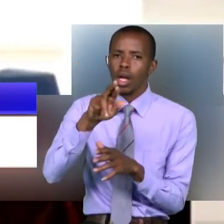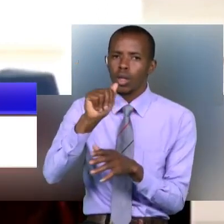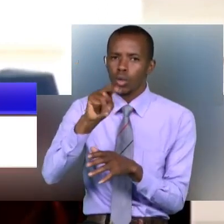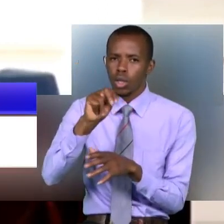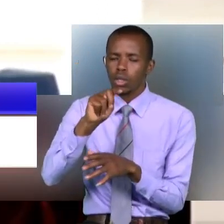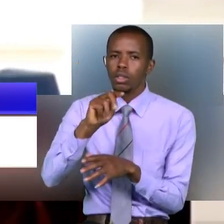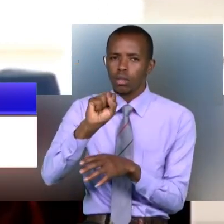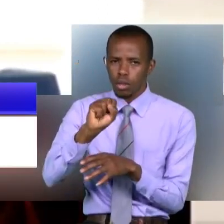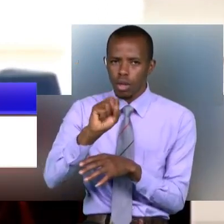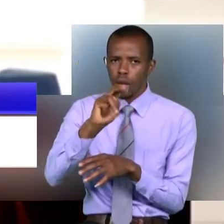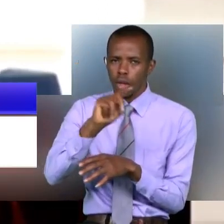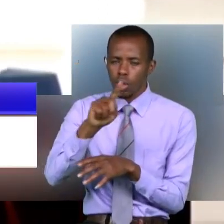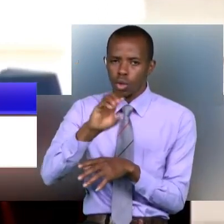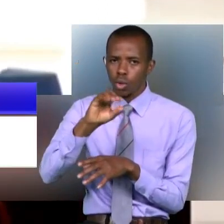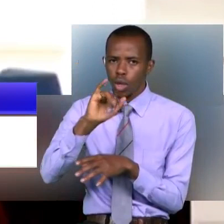to the 31st of July